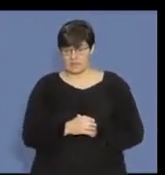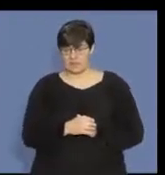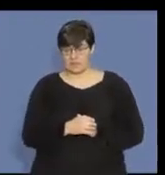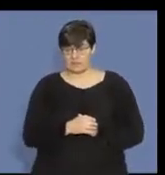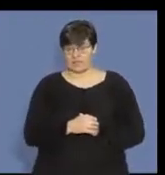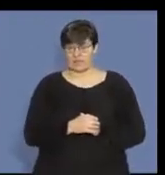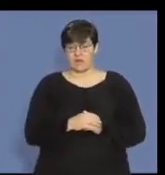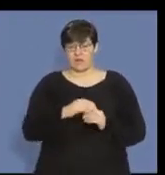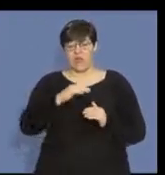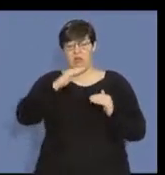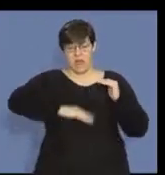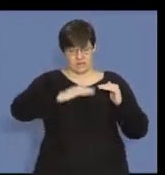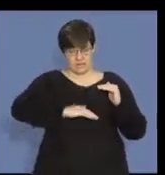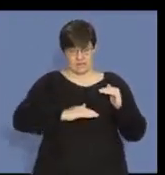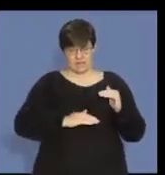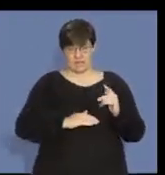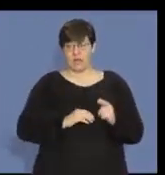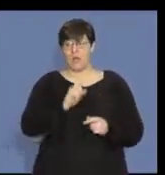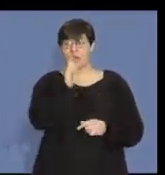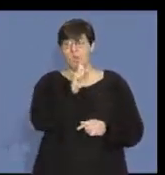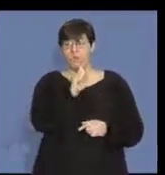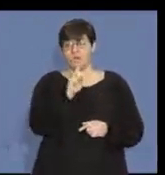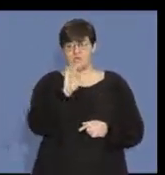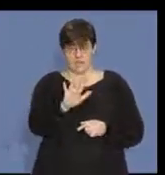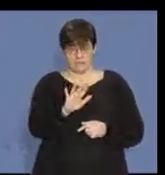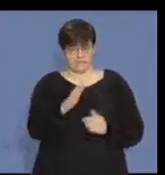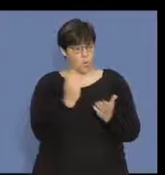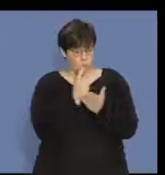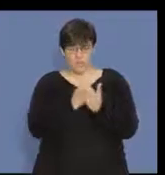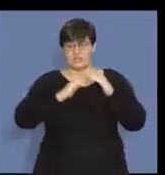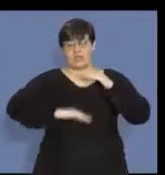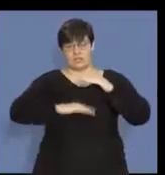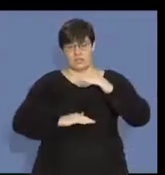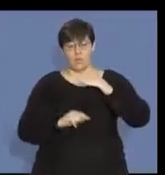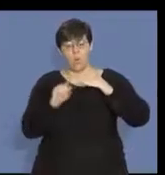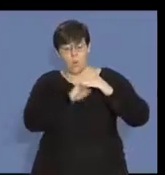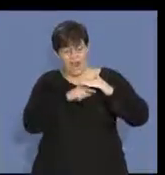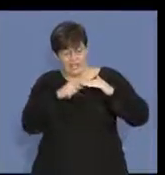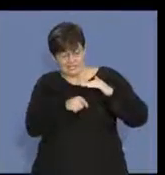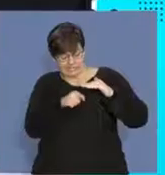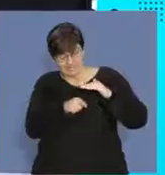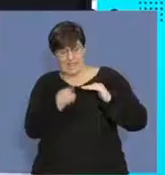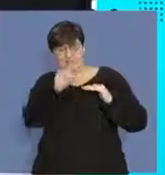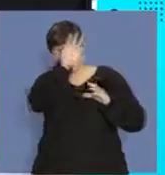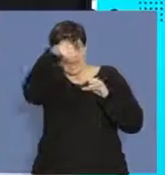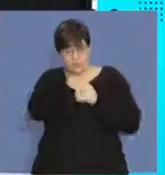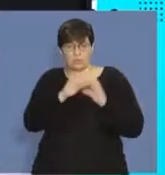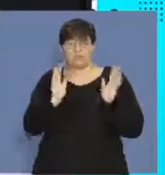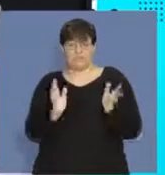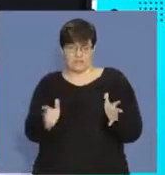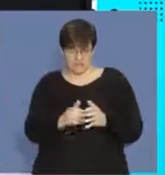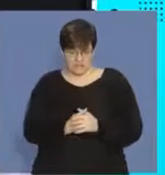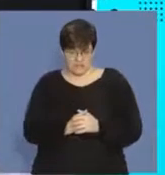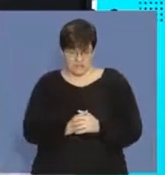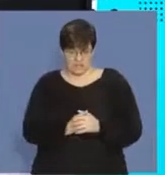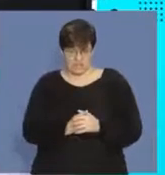in your denominator, you always use the 115 because it includes